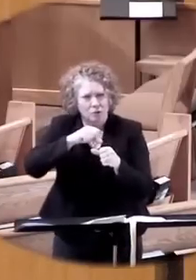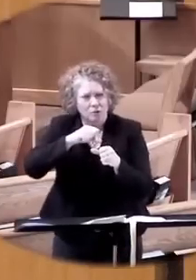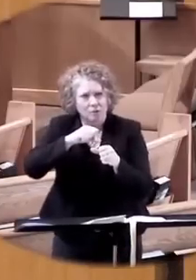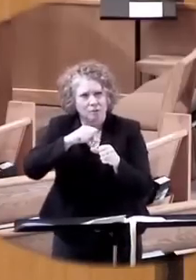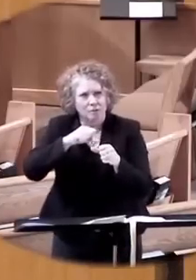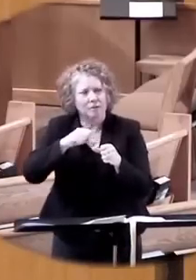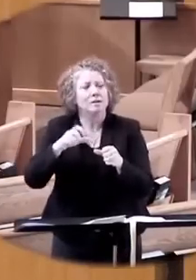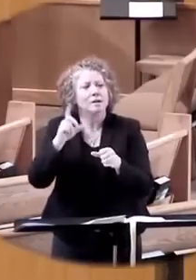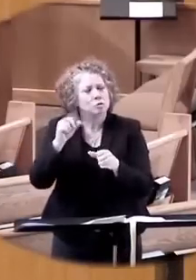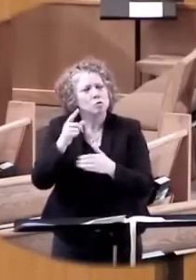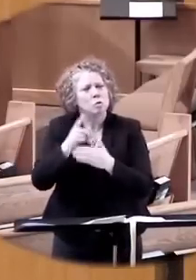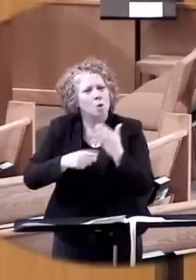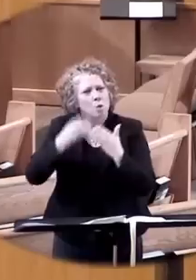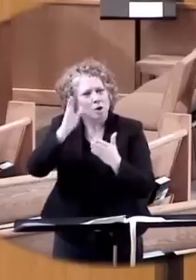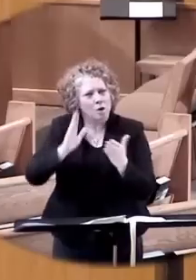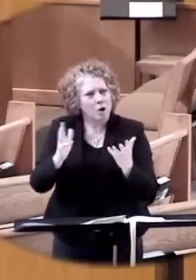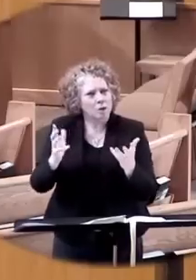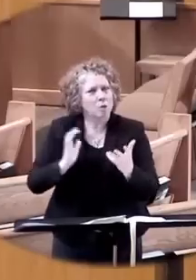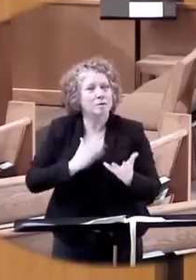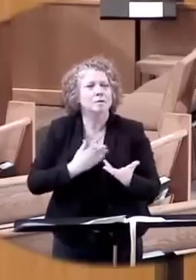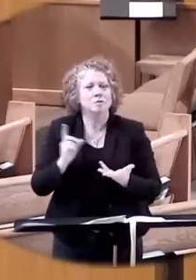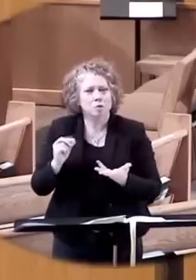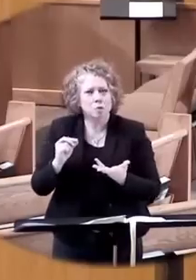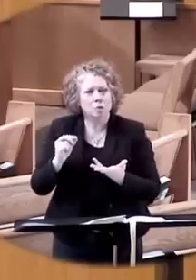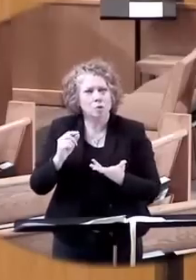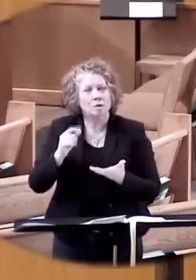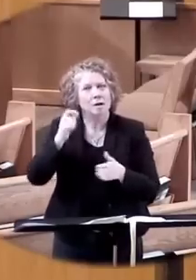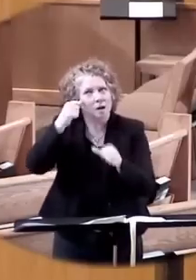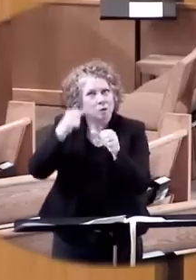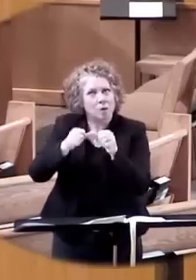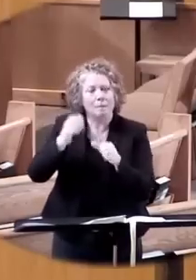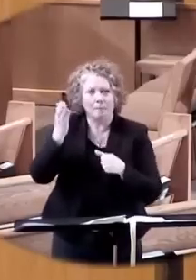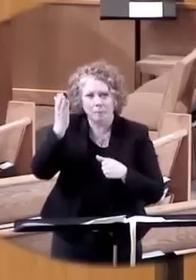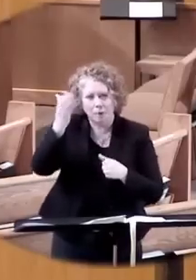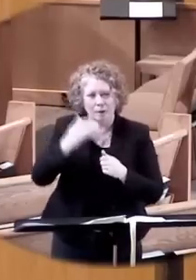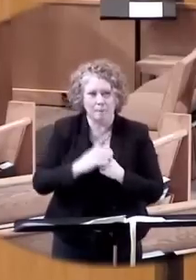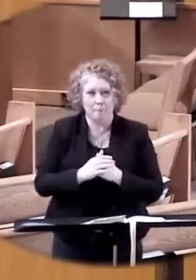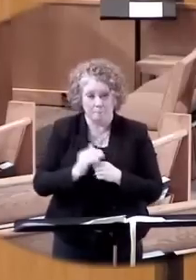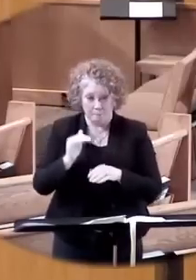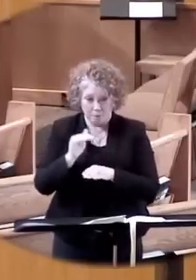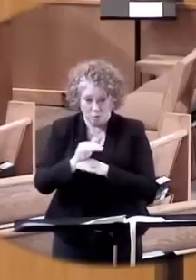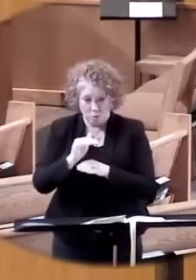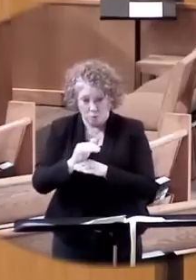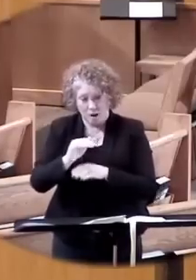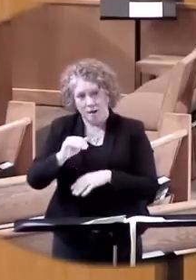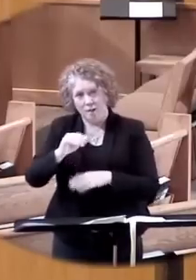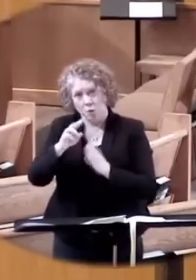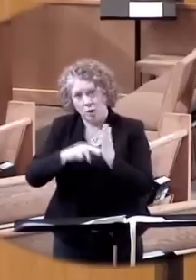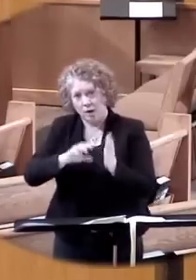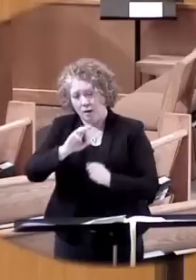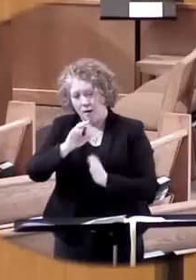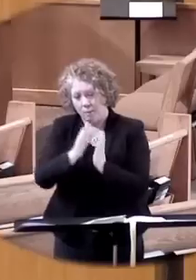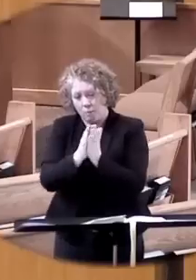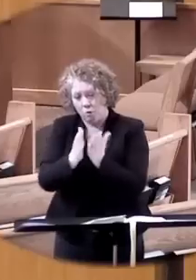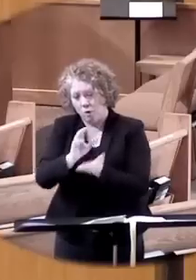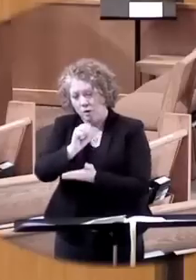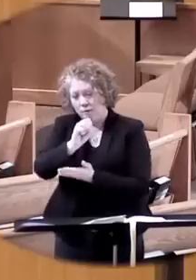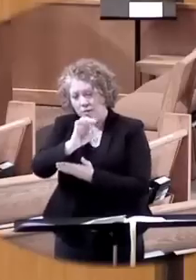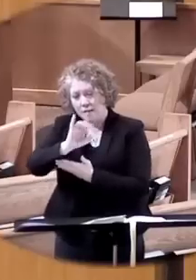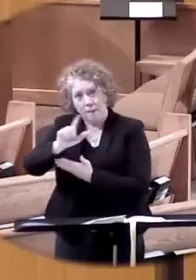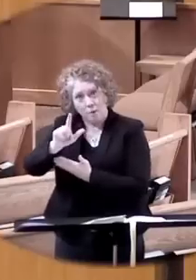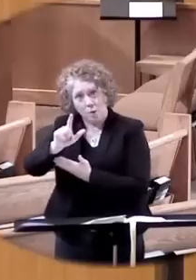him. His word tonight from that book of Samuel, the anointing of David,